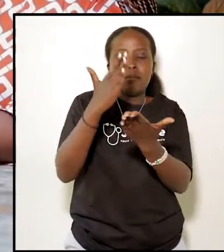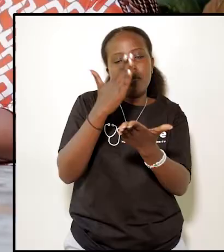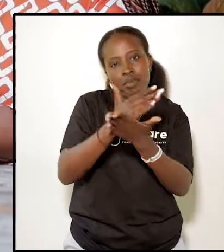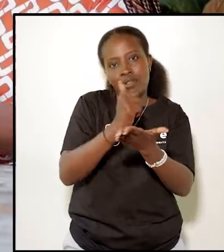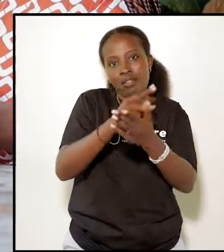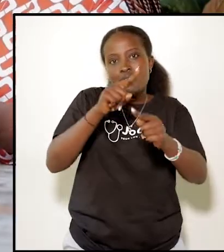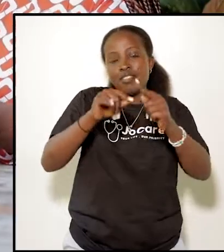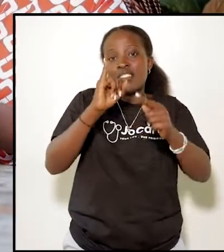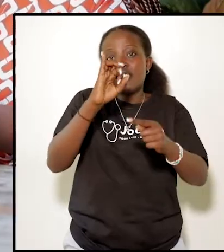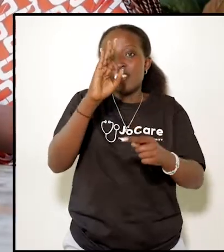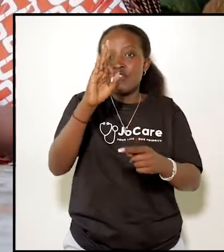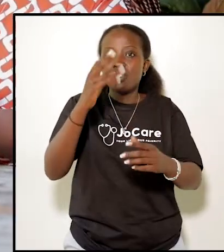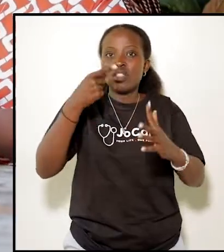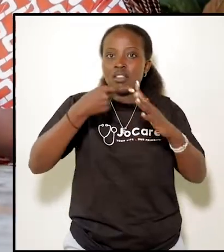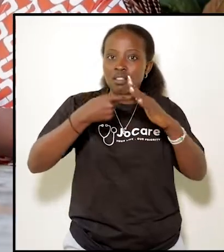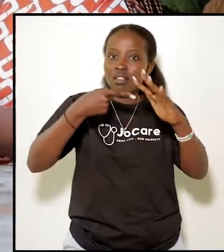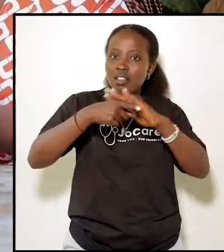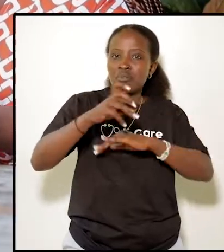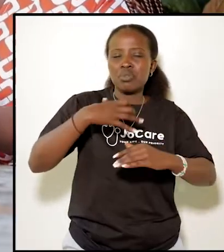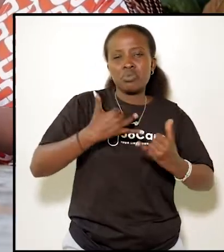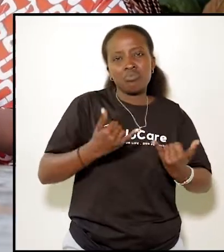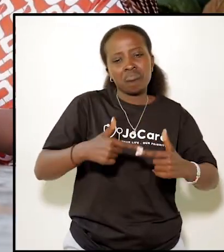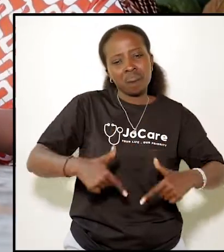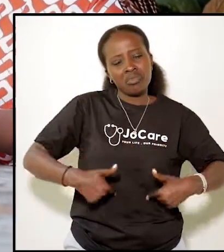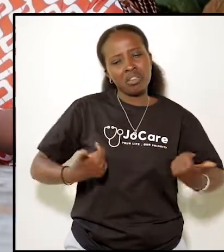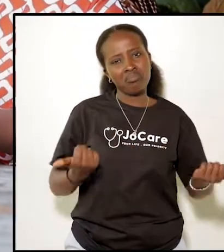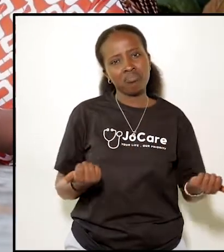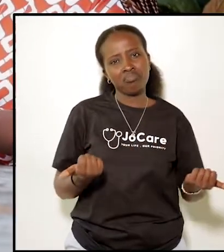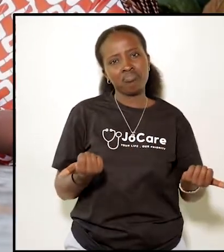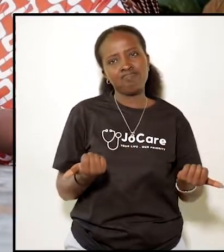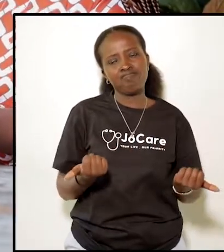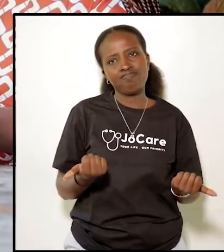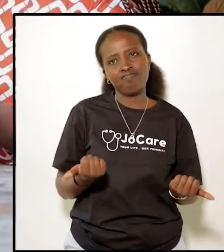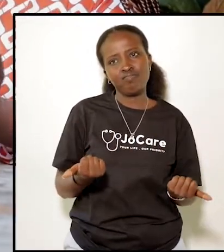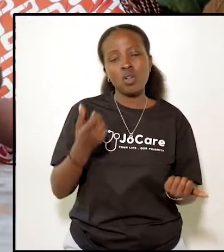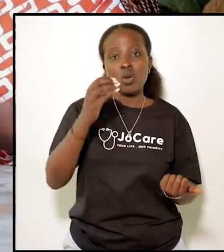parts. Okay. If it is in the brain, then we may have